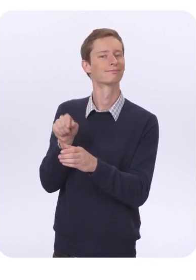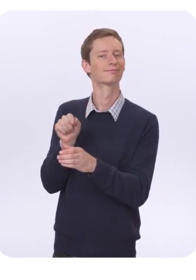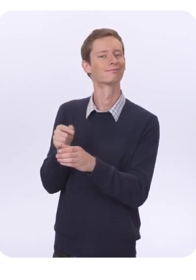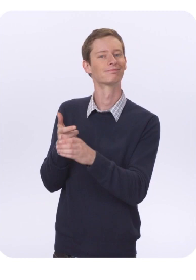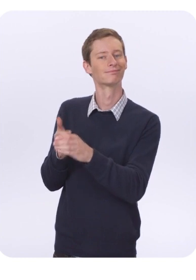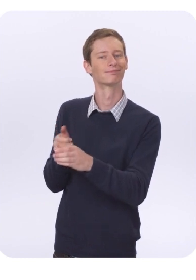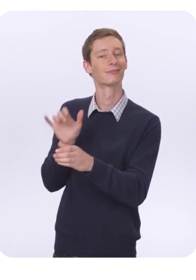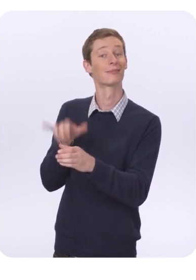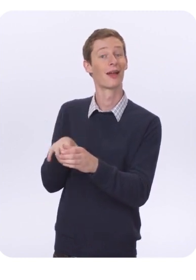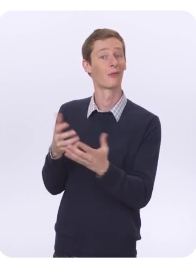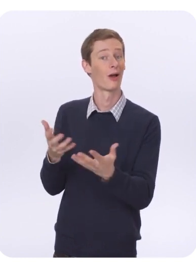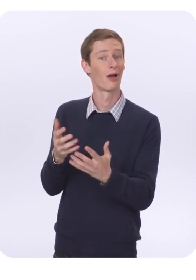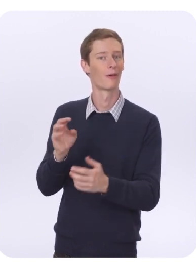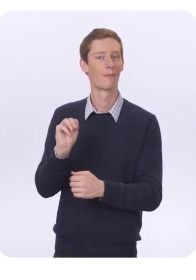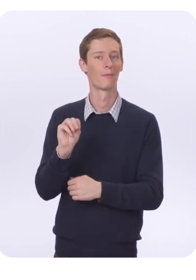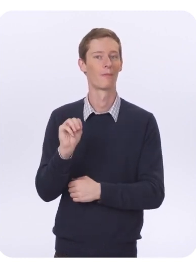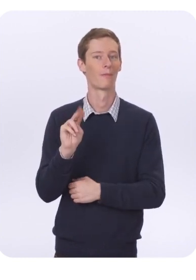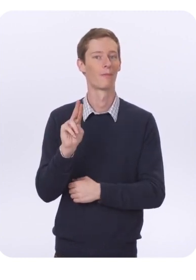it is, the multi-tool.